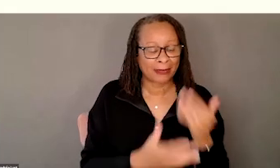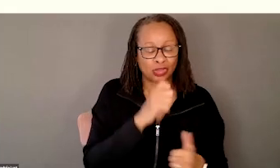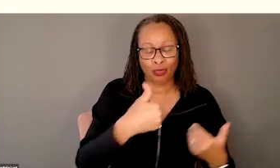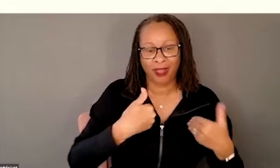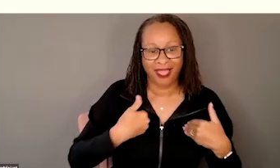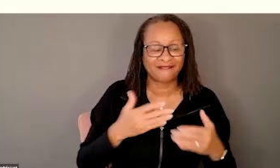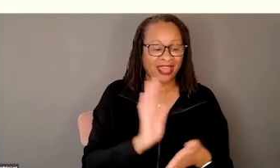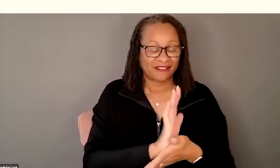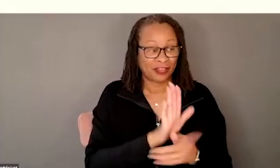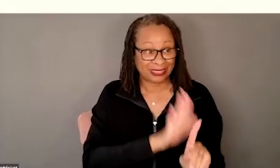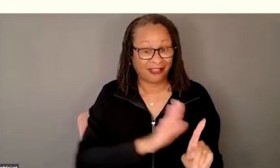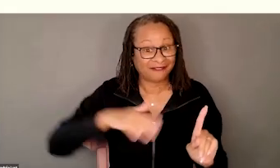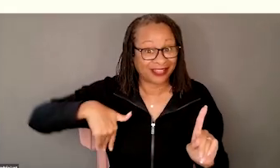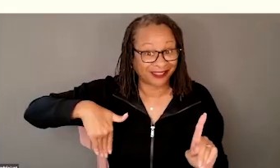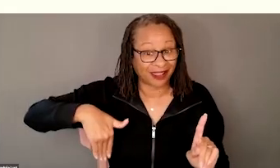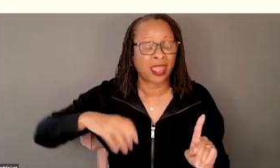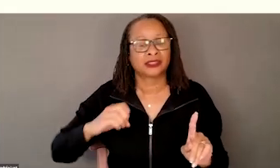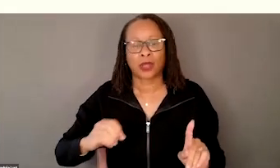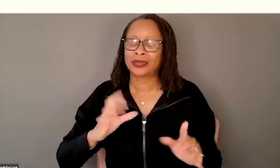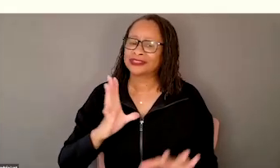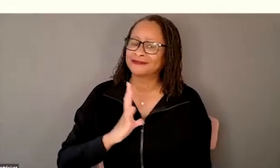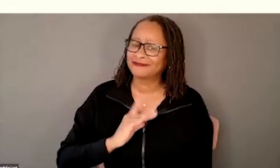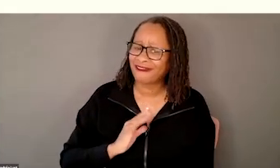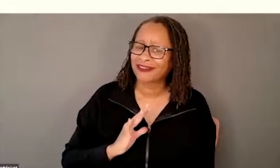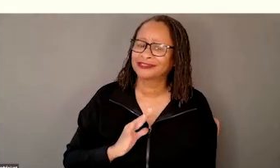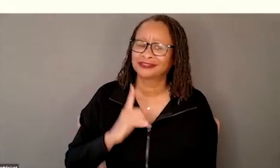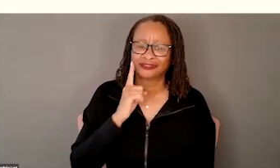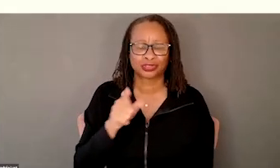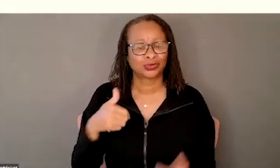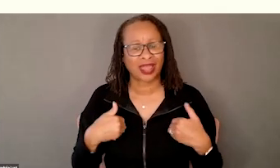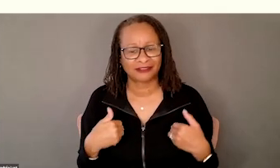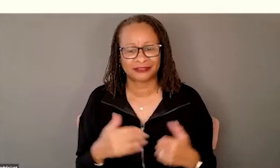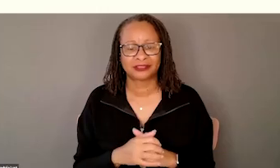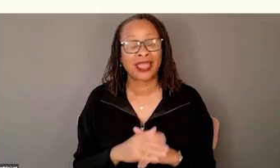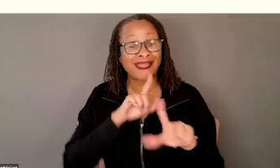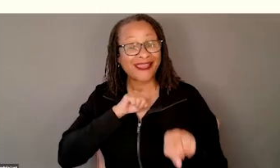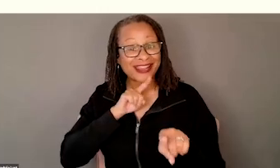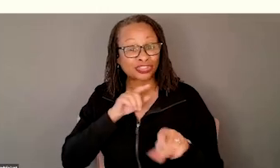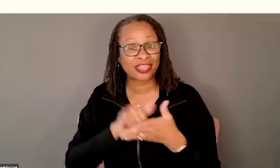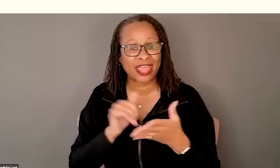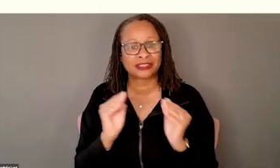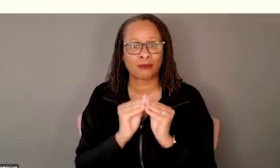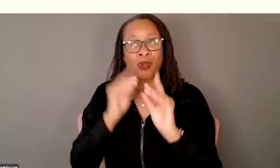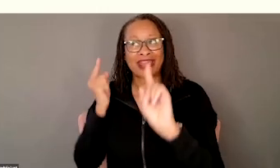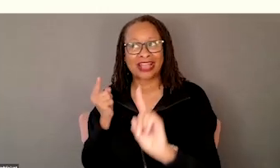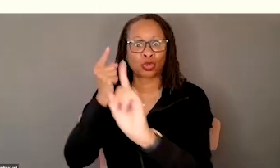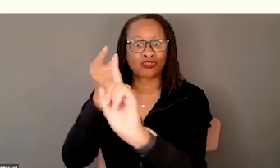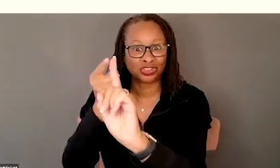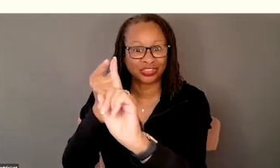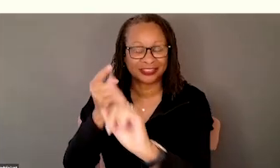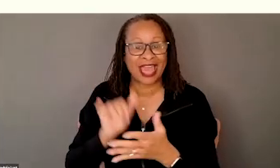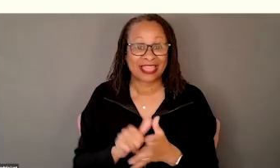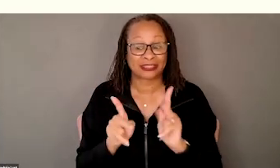the film itself yet. So it's perfectly fine for you to have an answer that's somewhat aspirational, right? These are the people